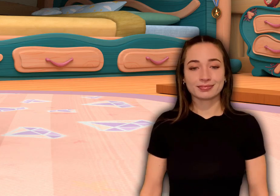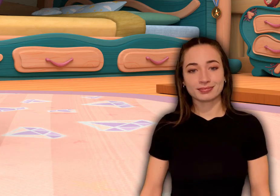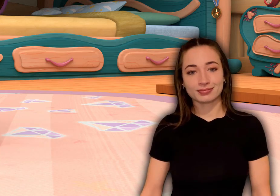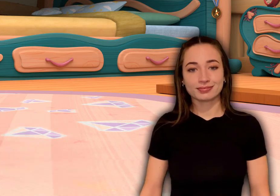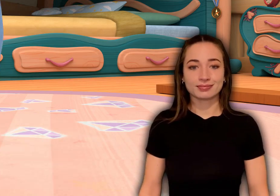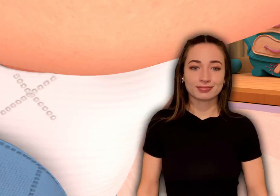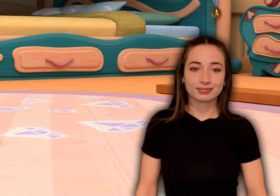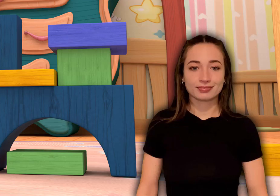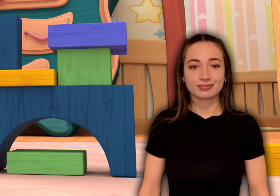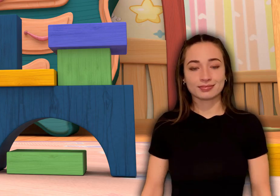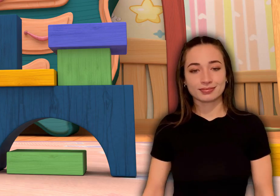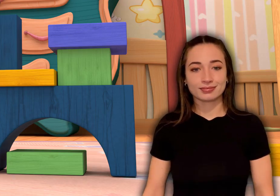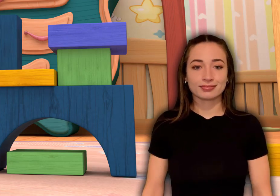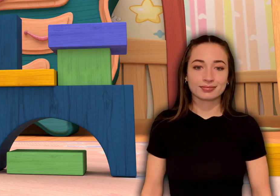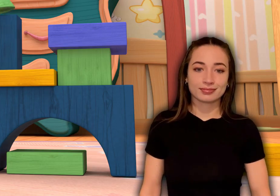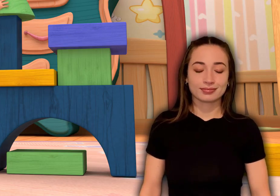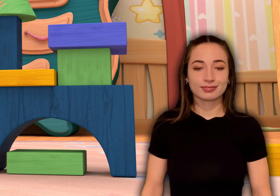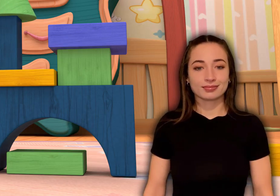down